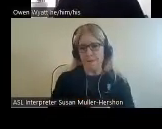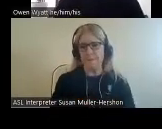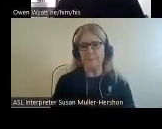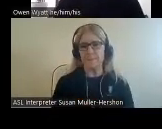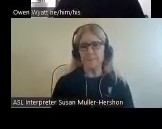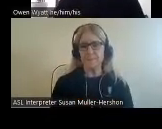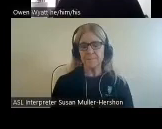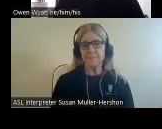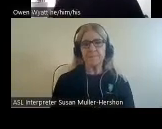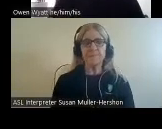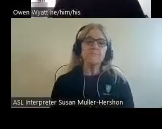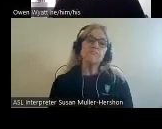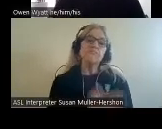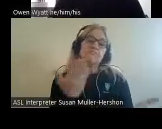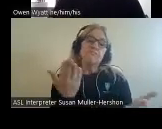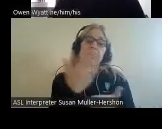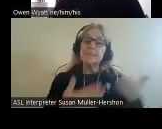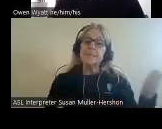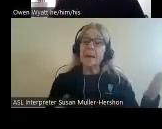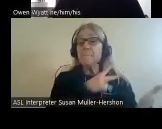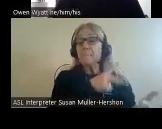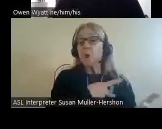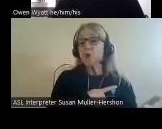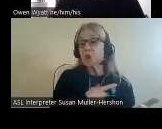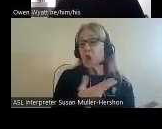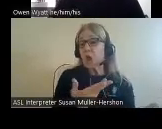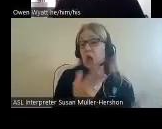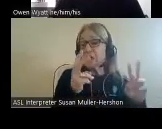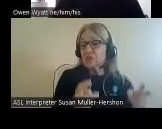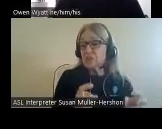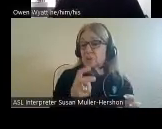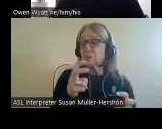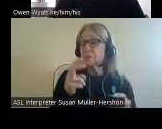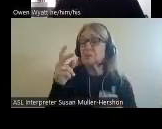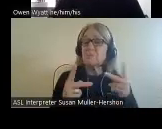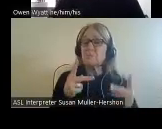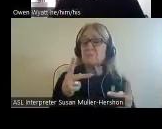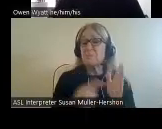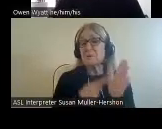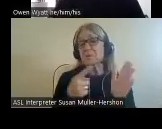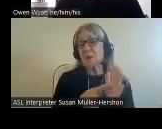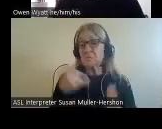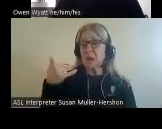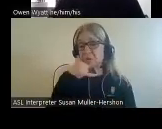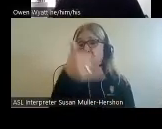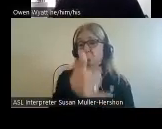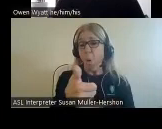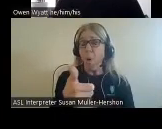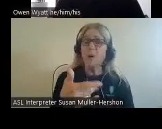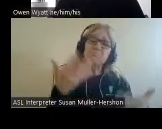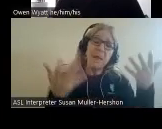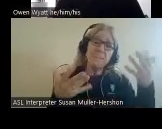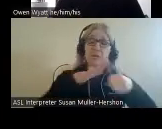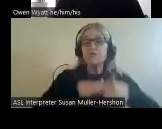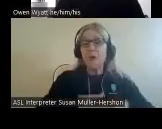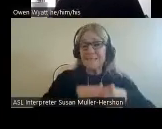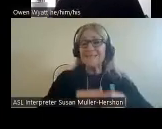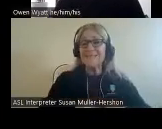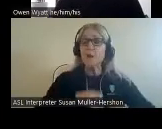Some of the personal concerns people call about are listed here. So these include stress or